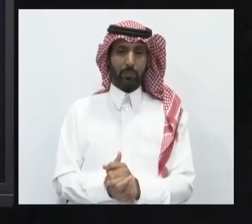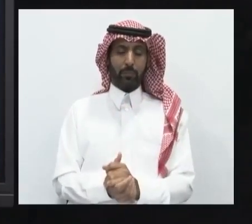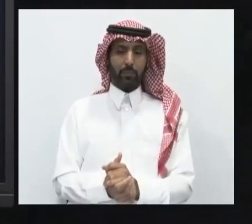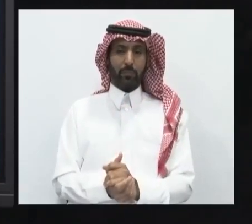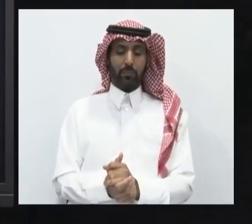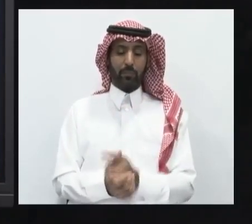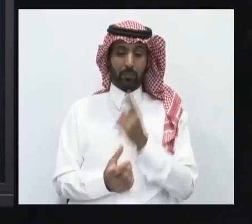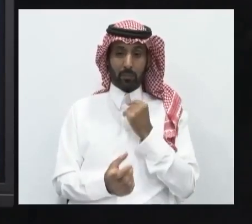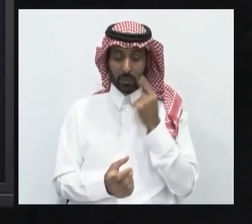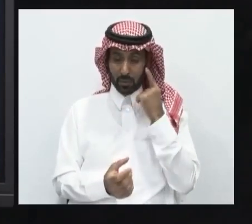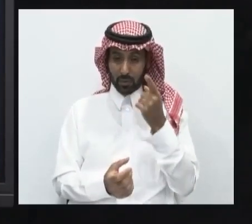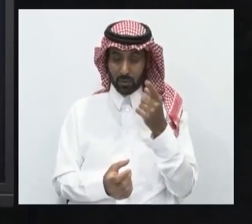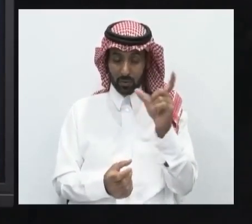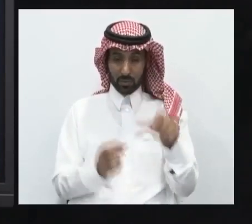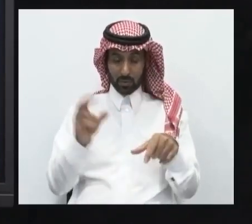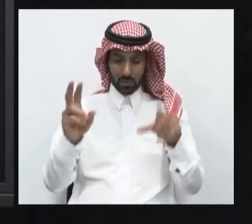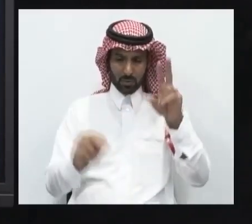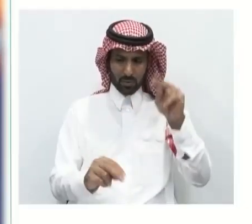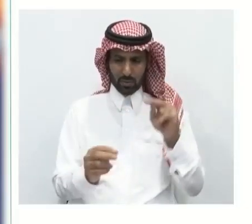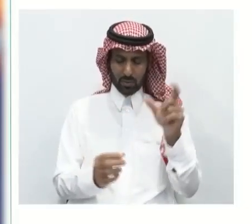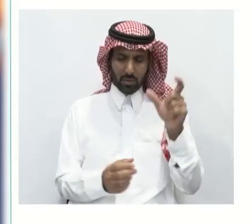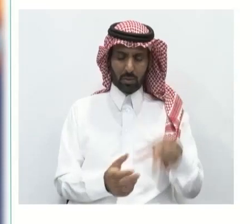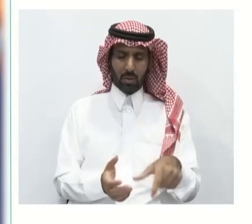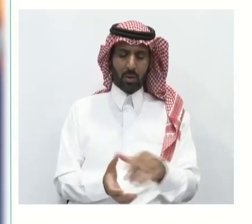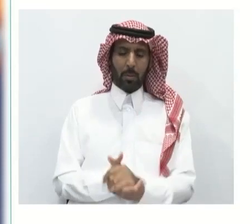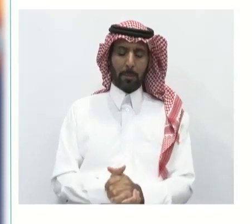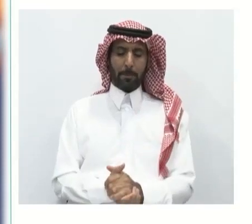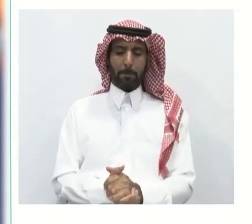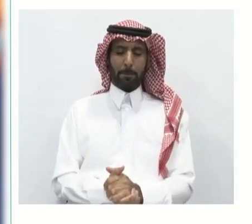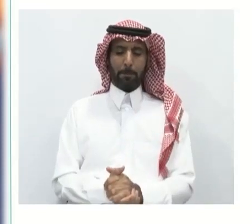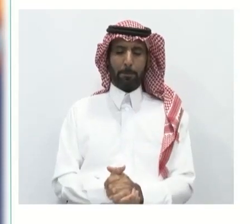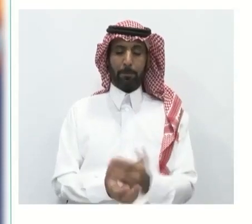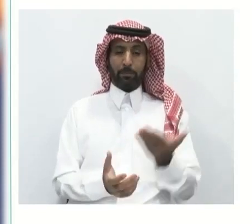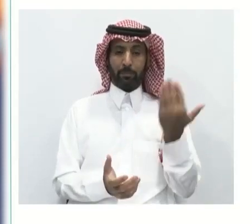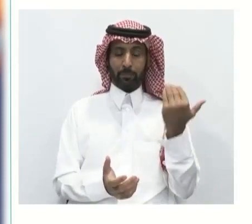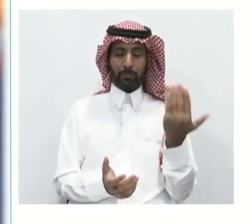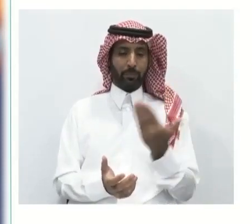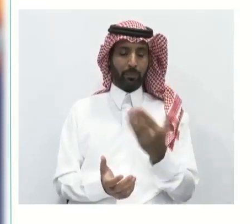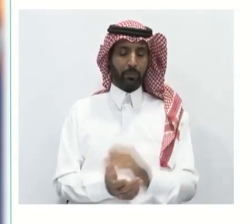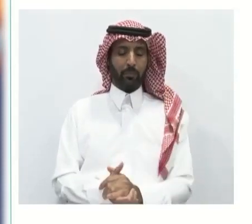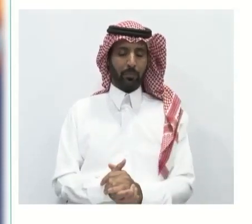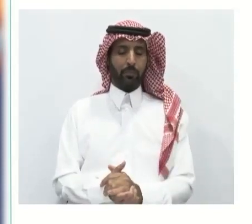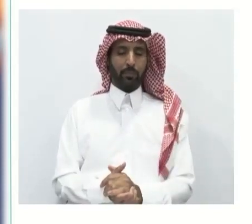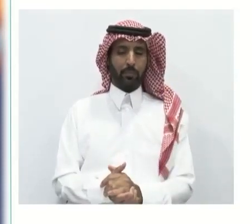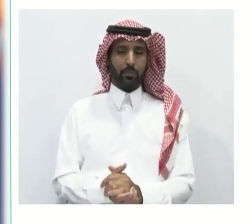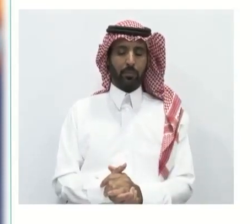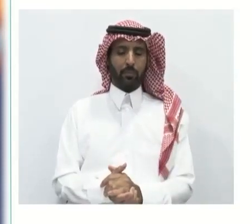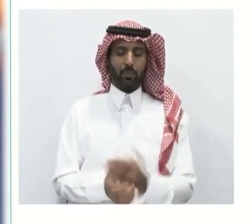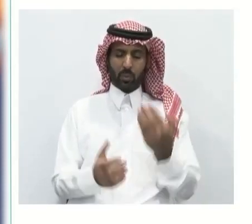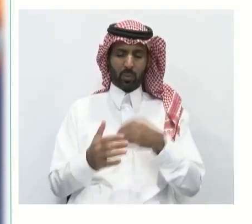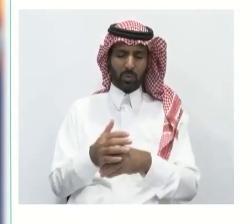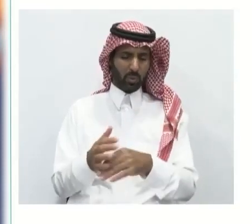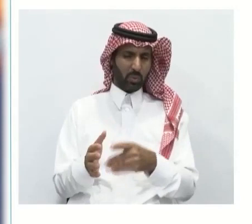the characters in these stories? So again, this is the before reading question. What mystery or